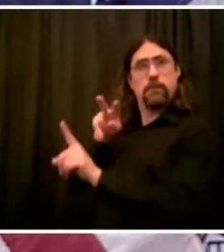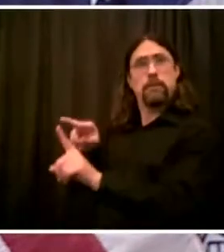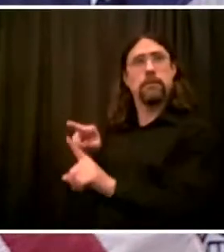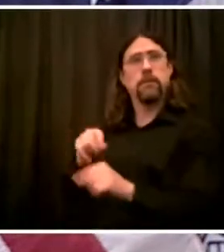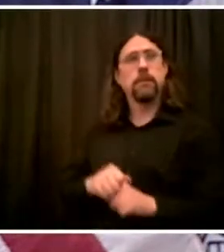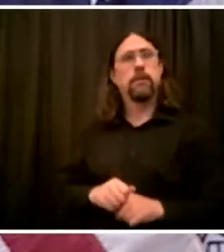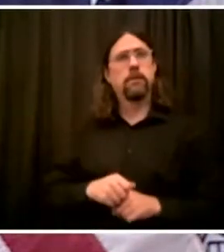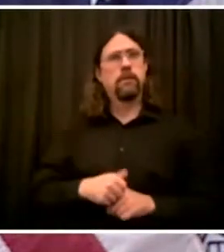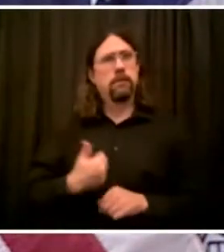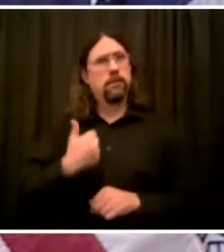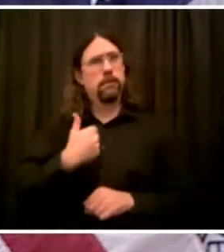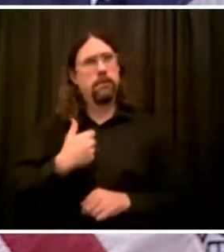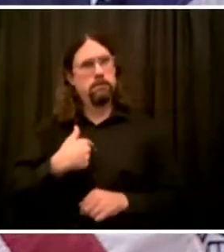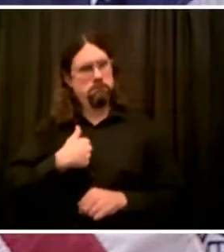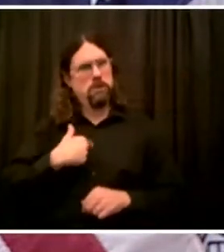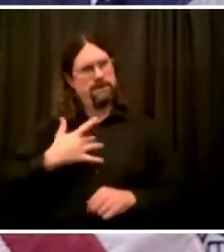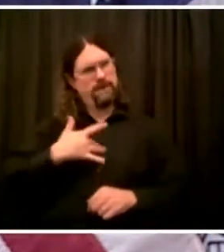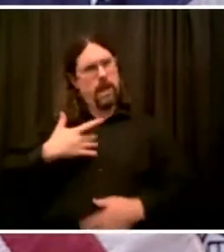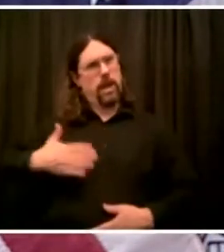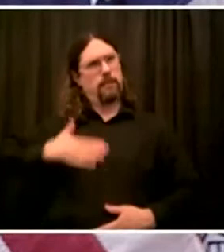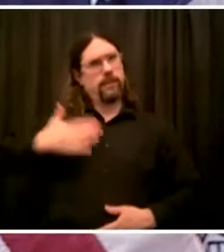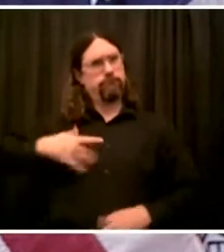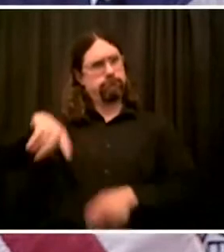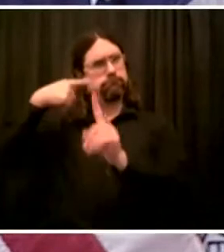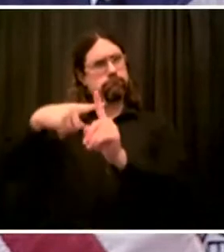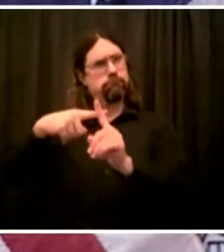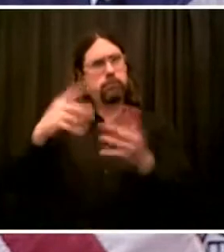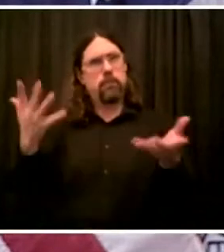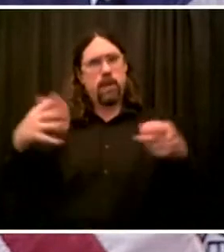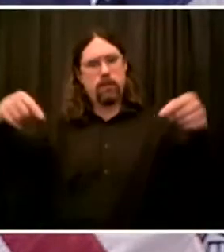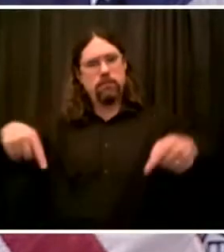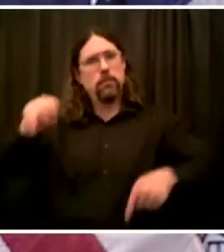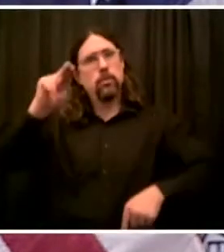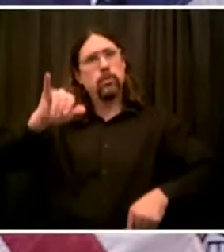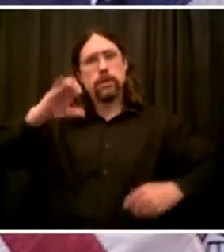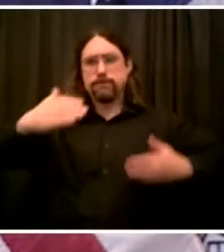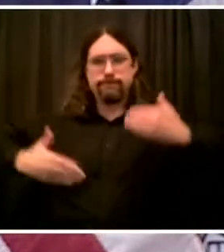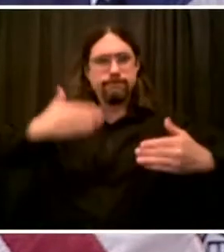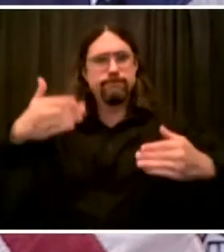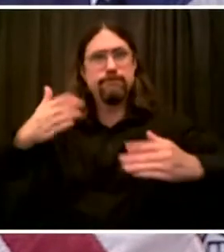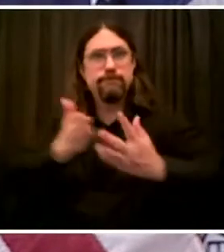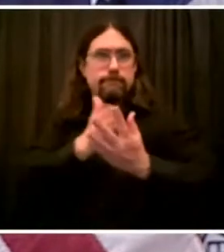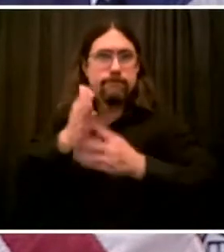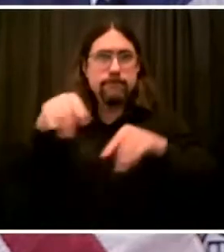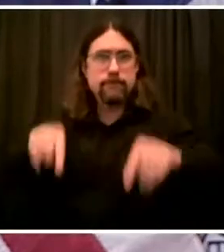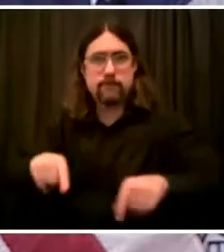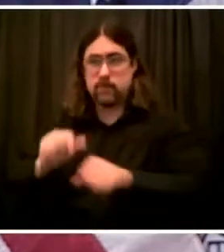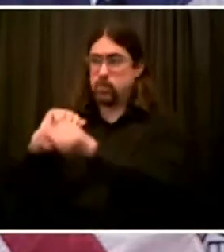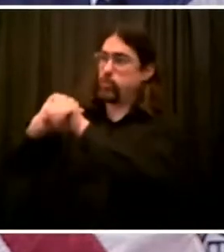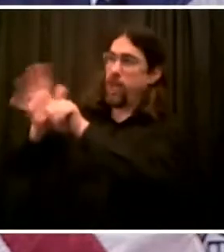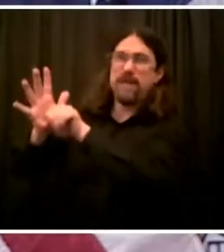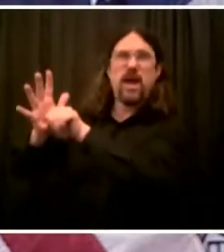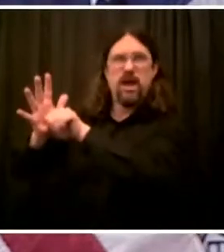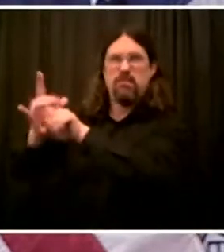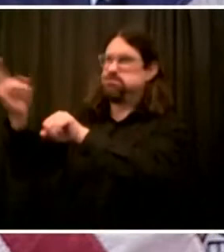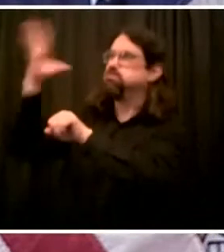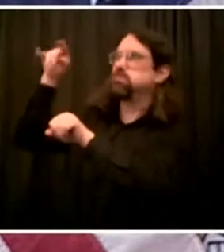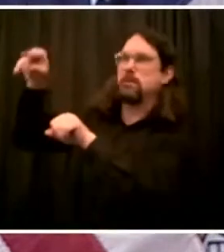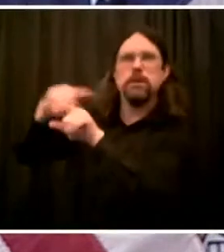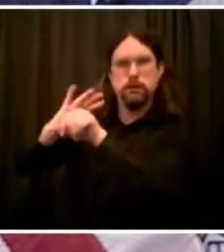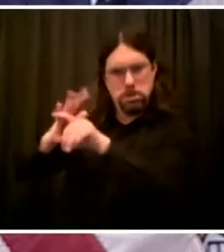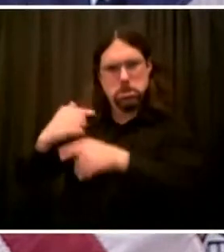we're continuing to make progress. I know we're not out of the woods by any stretch of the imagination. I don't spend a lot of time